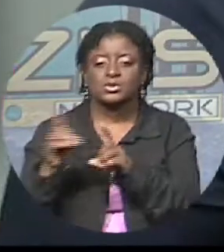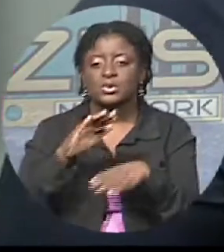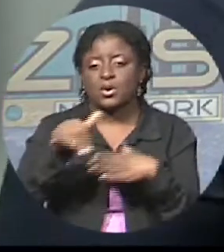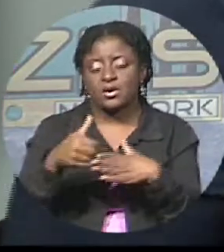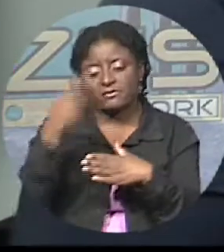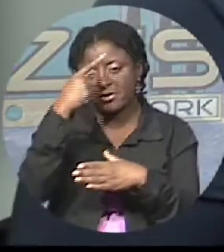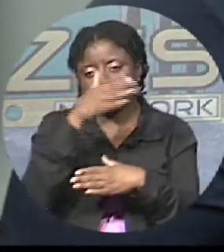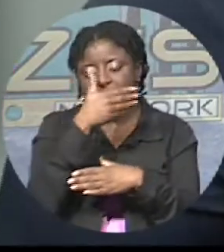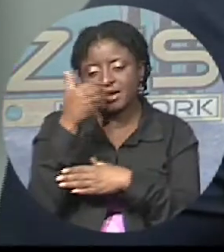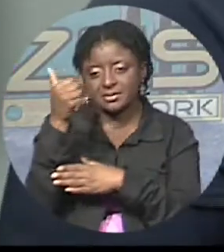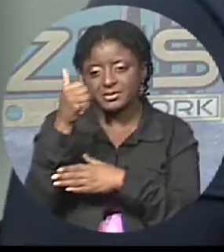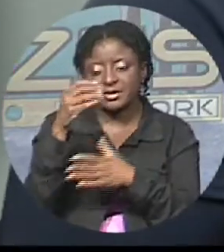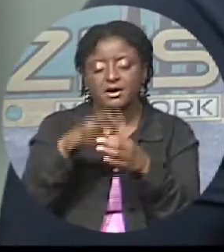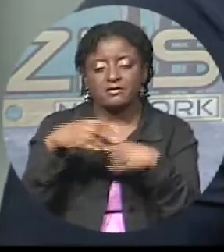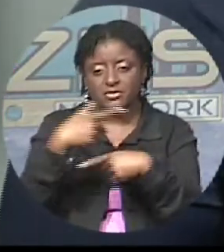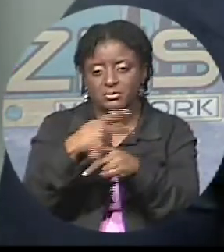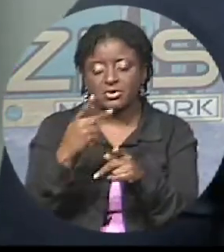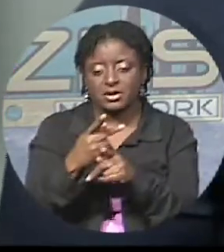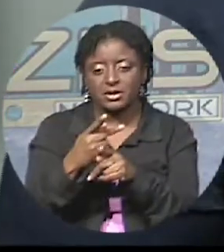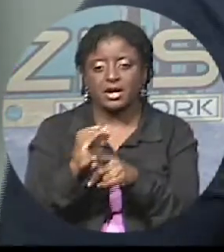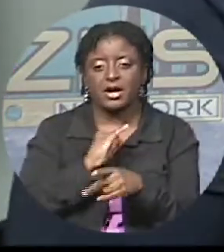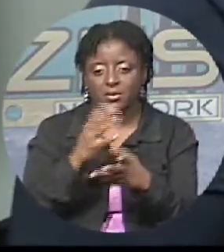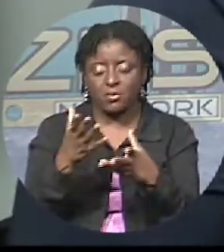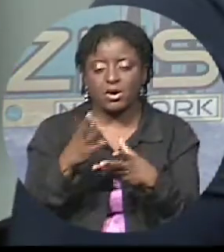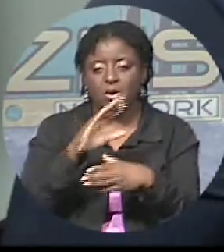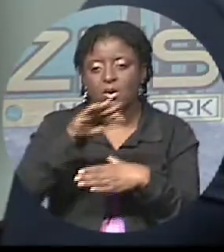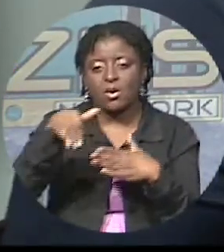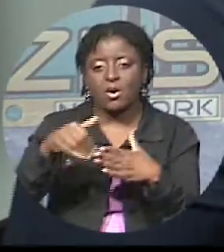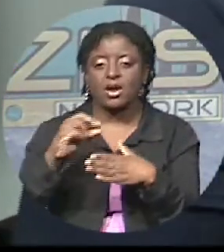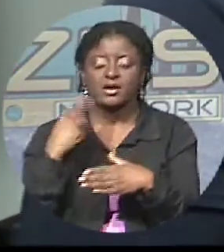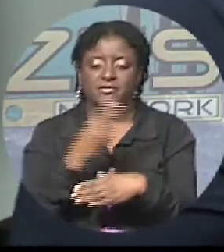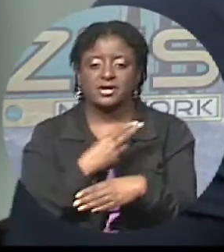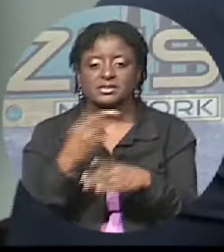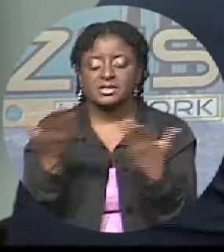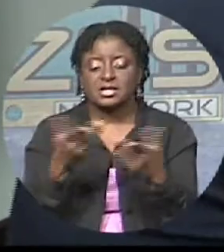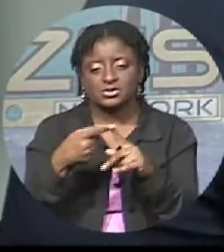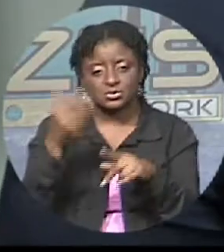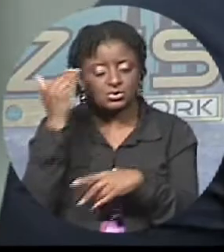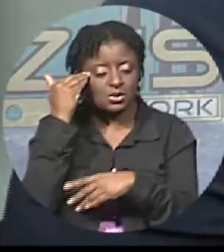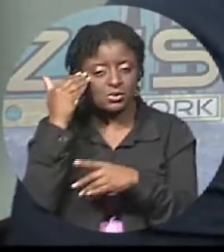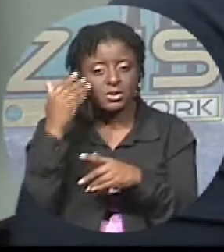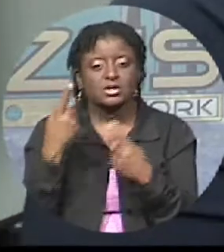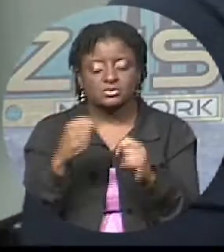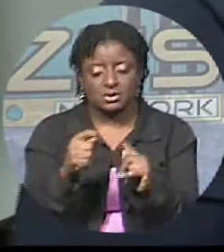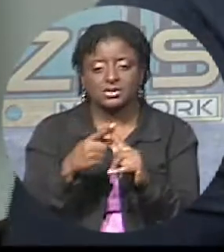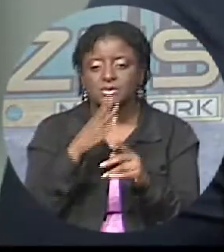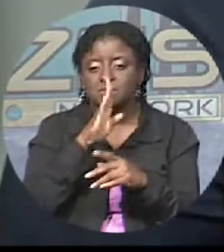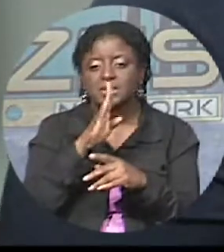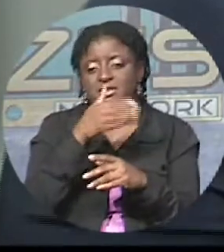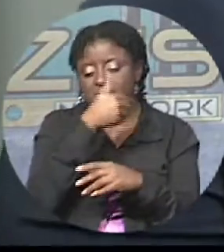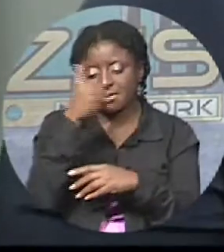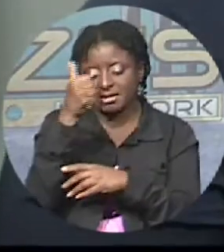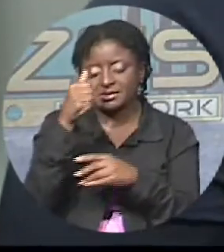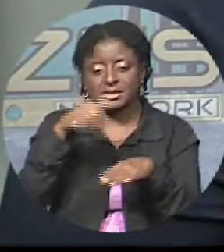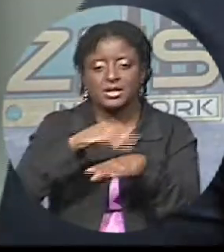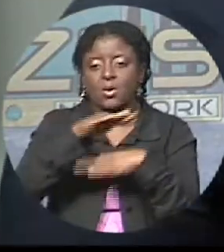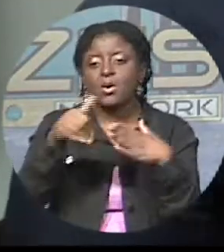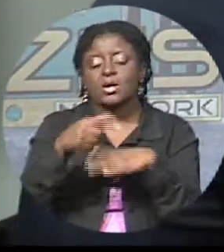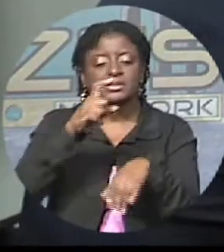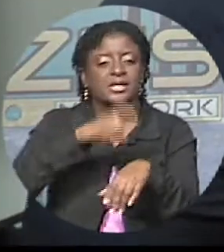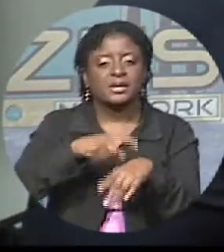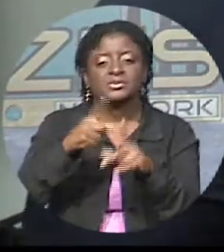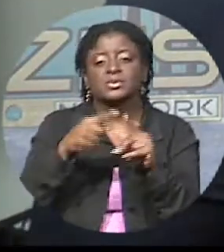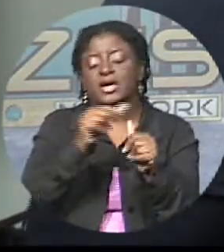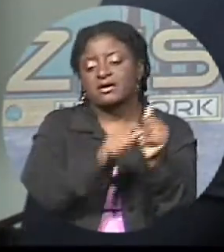betterment of the product, and that's one thing I want all of us here to know and to strive to be the best at all times. So